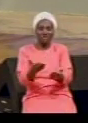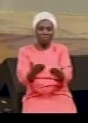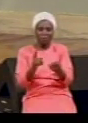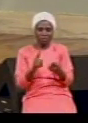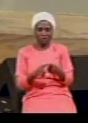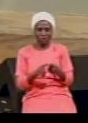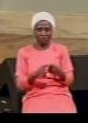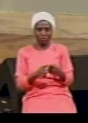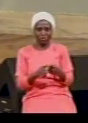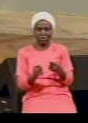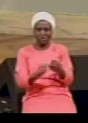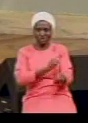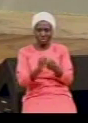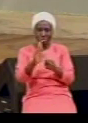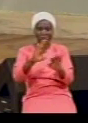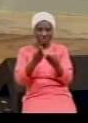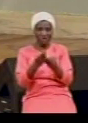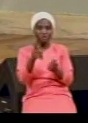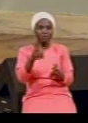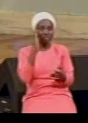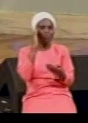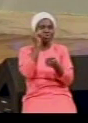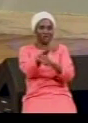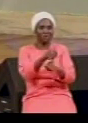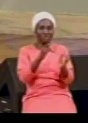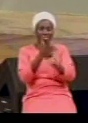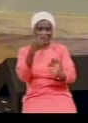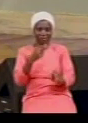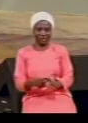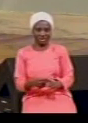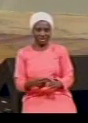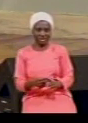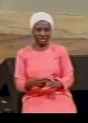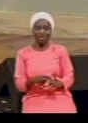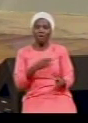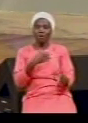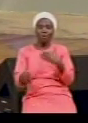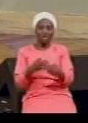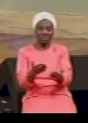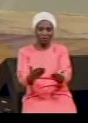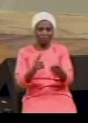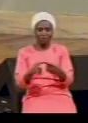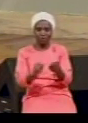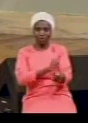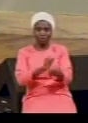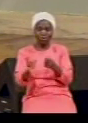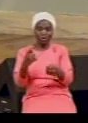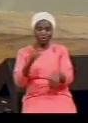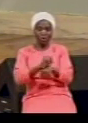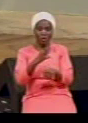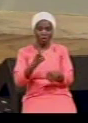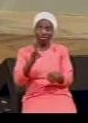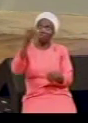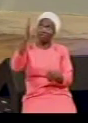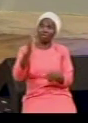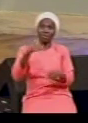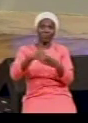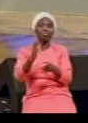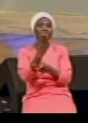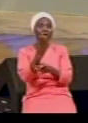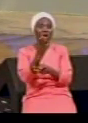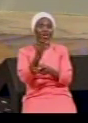ruin your family, overcomer. And whatever wants to spoil the work of God in your hand, you